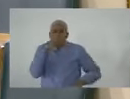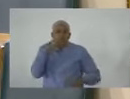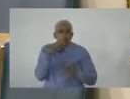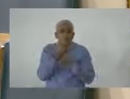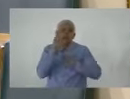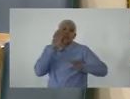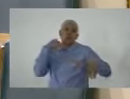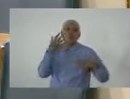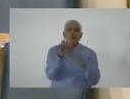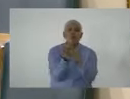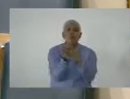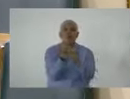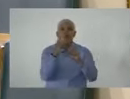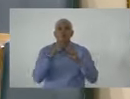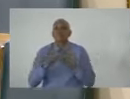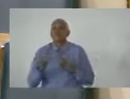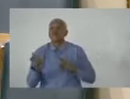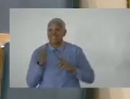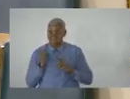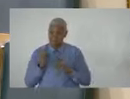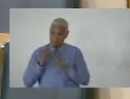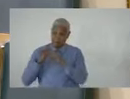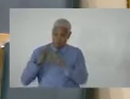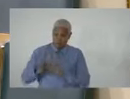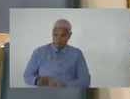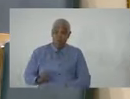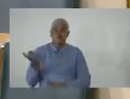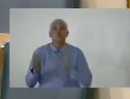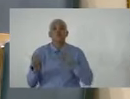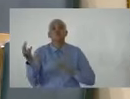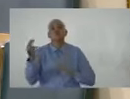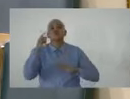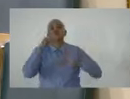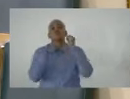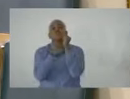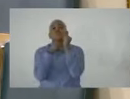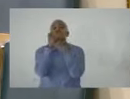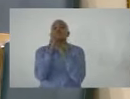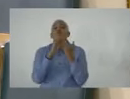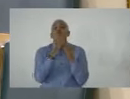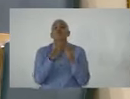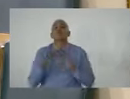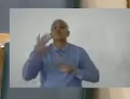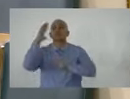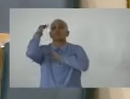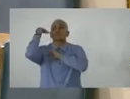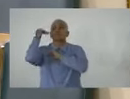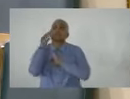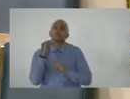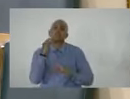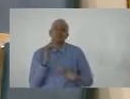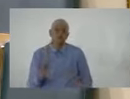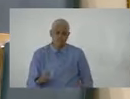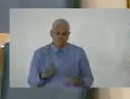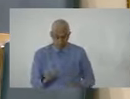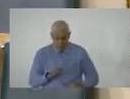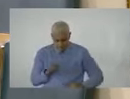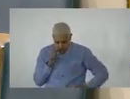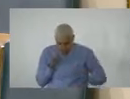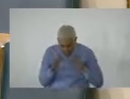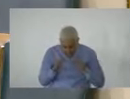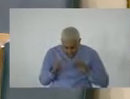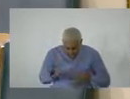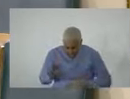provide employment and yield surpluses which could be used to defray community expenses. So, Madam Speaker, I'm just